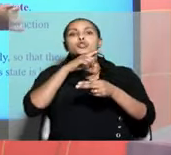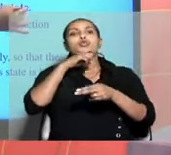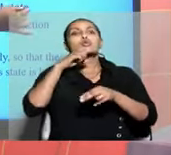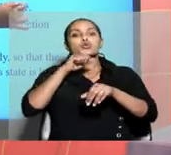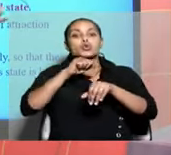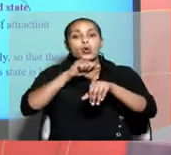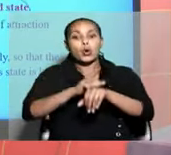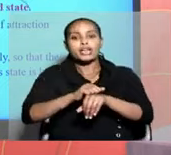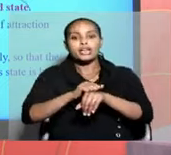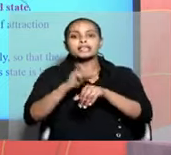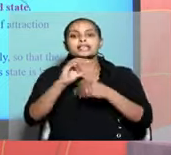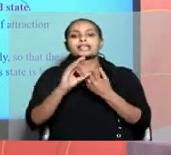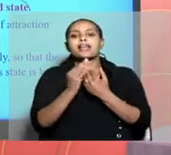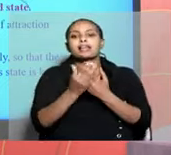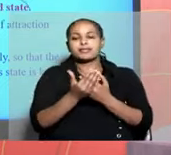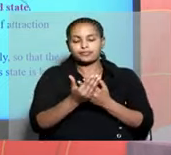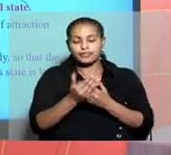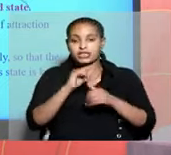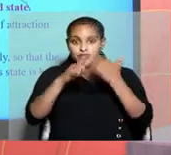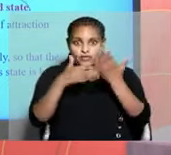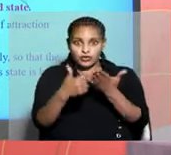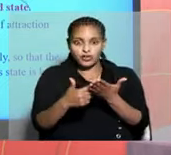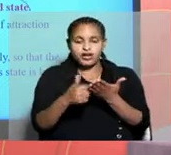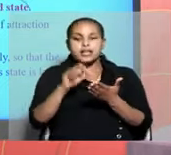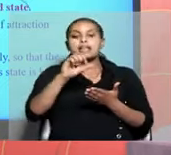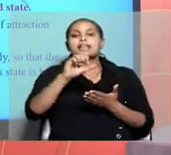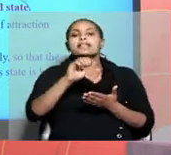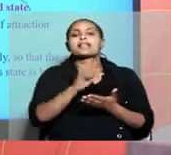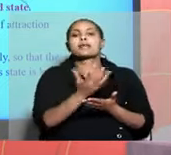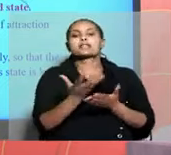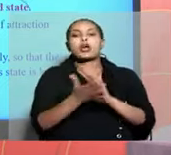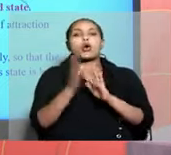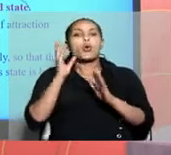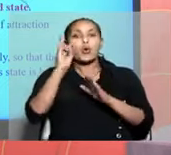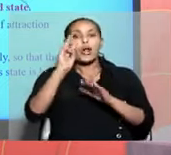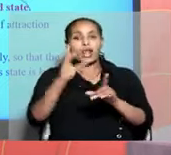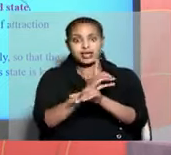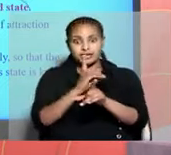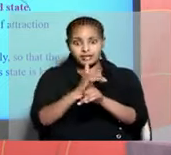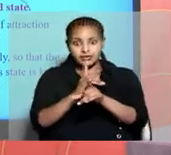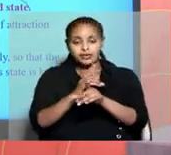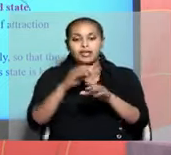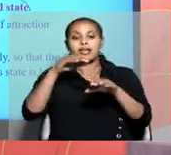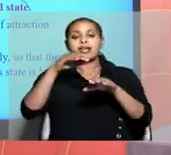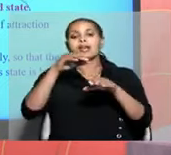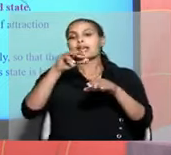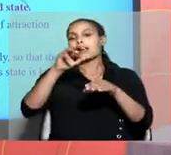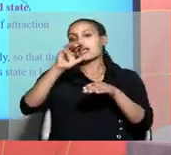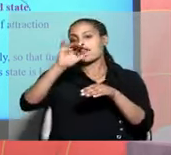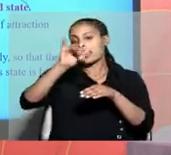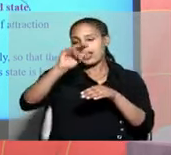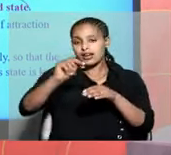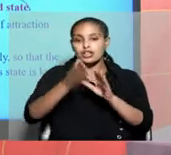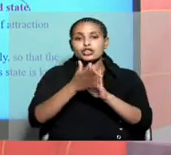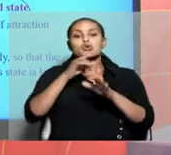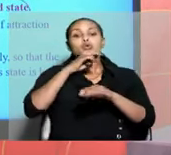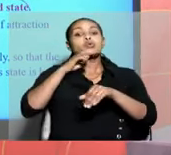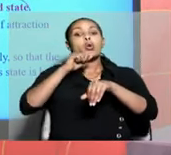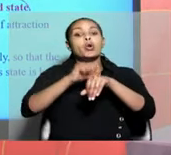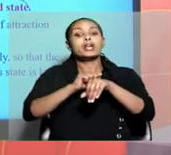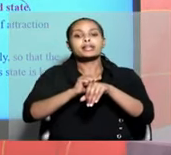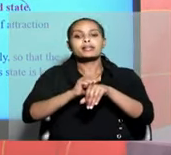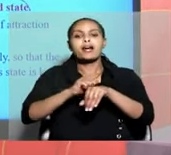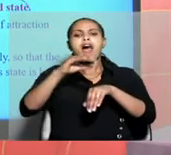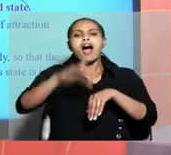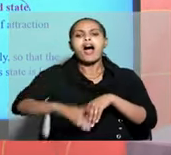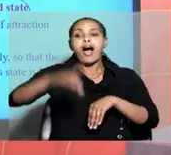solid state. Therefore, a substance will exist in solid state